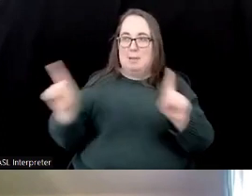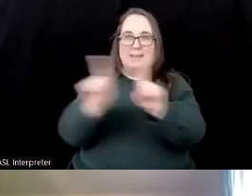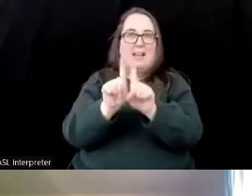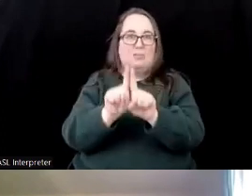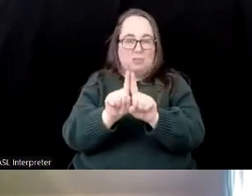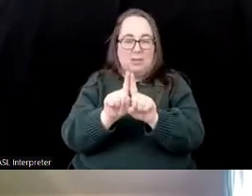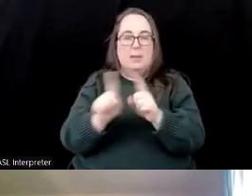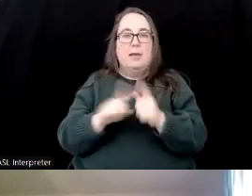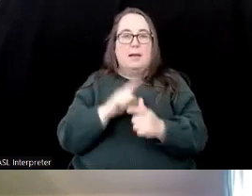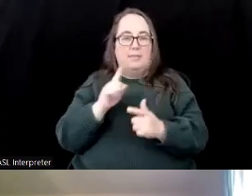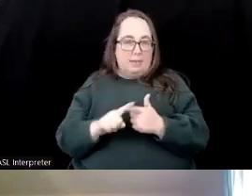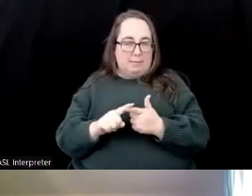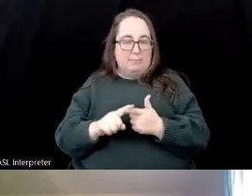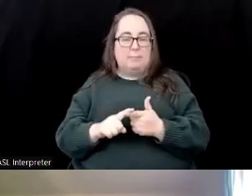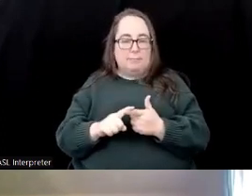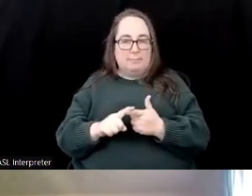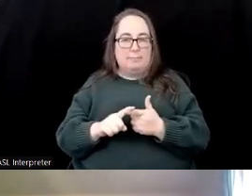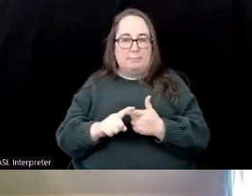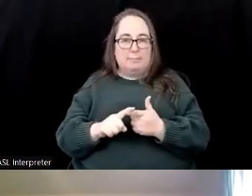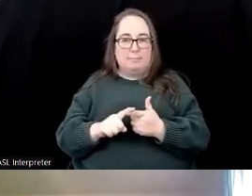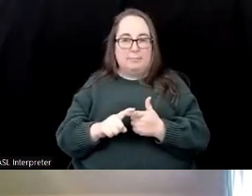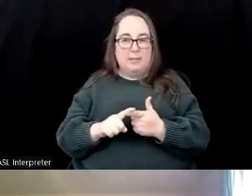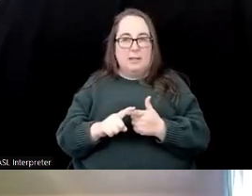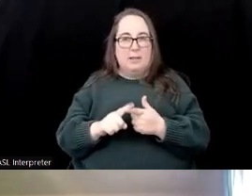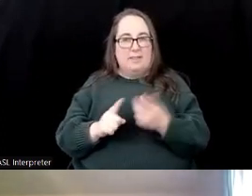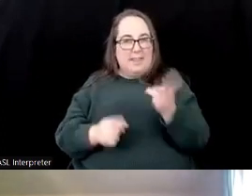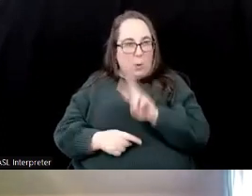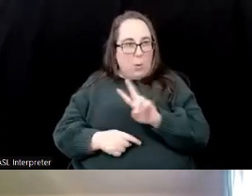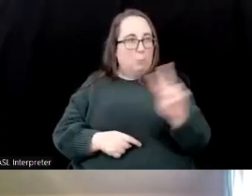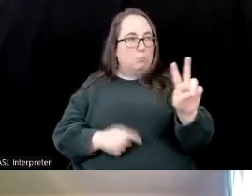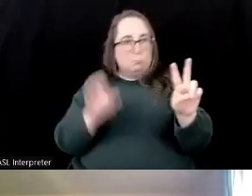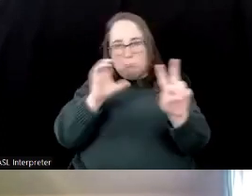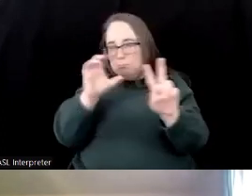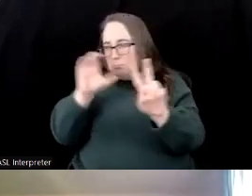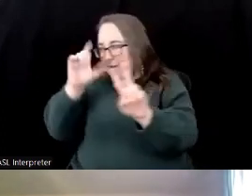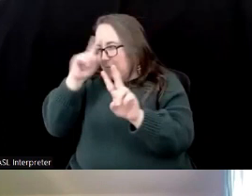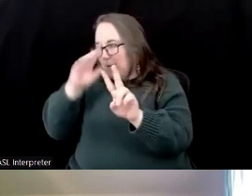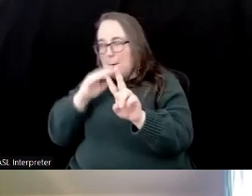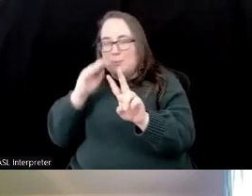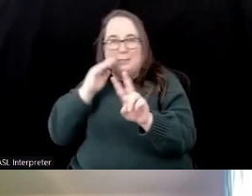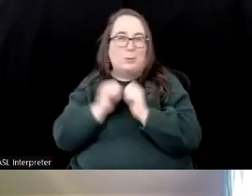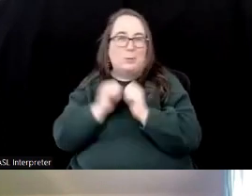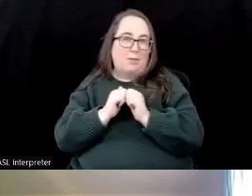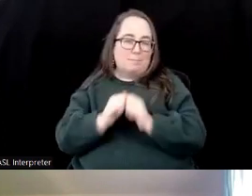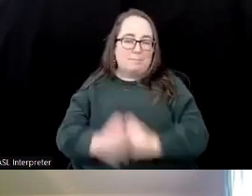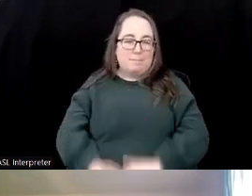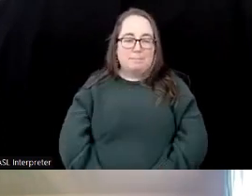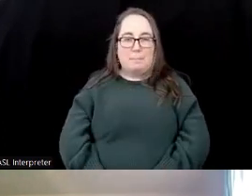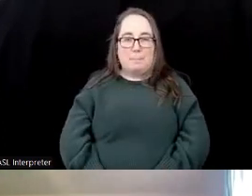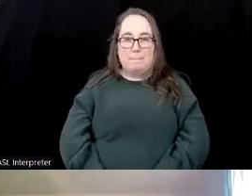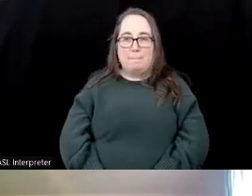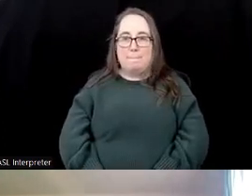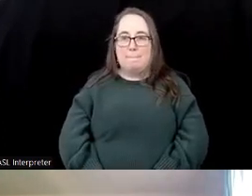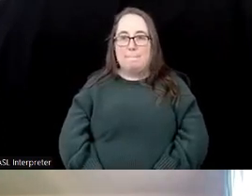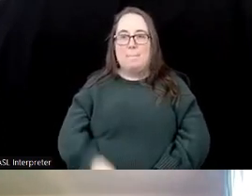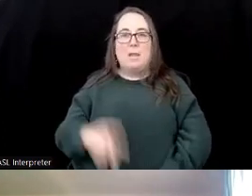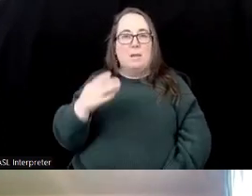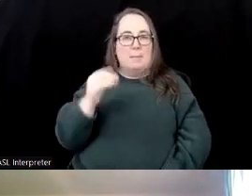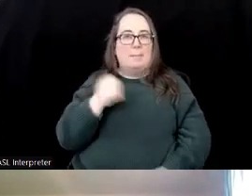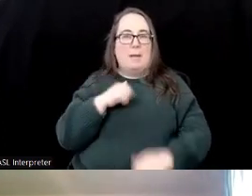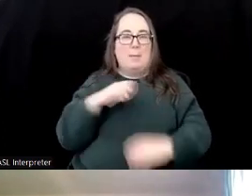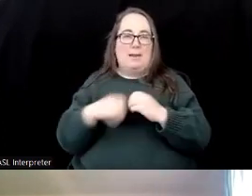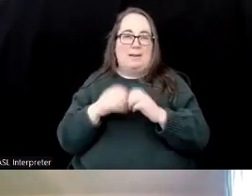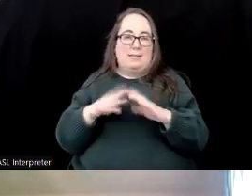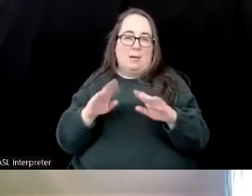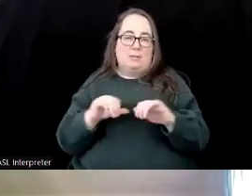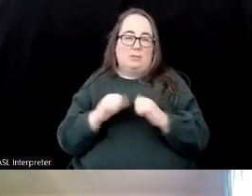providers, and as a pair, they go out and search for the housing and find it. I would add that the Housing Authority actually